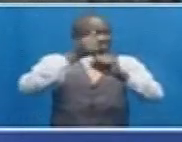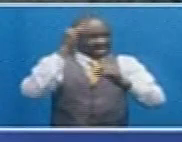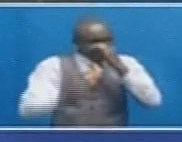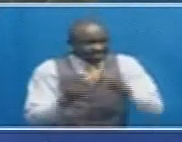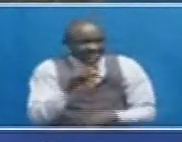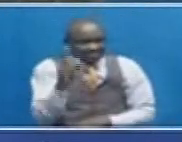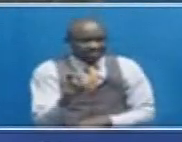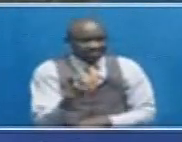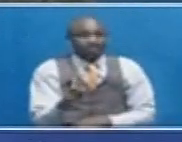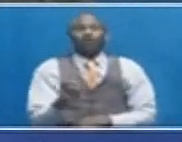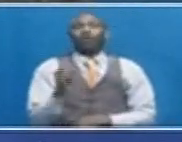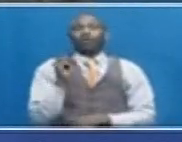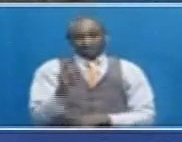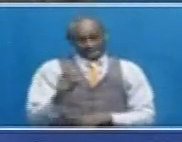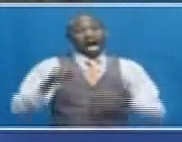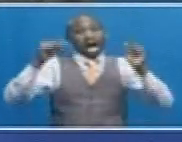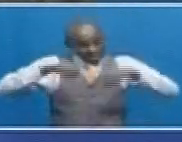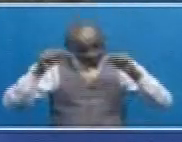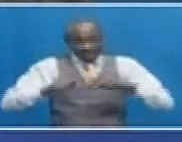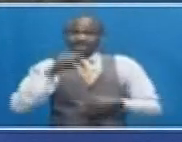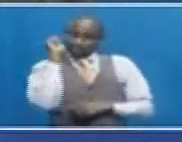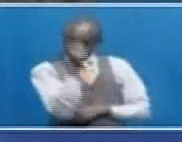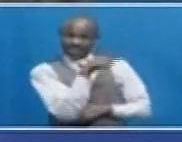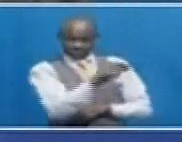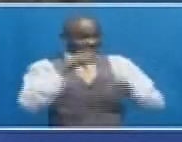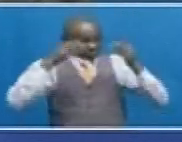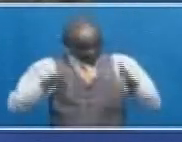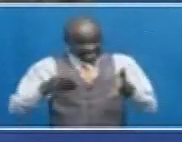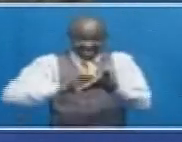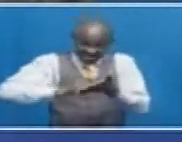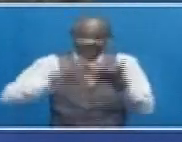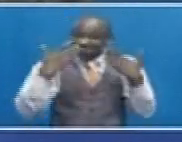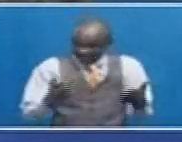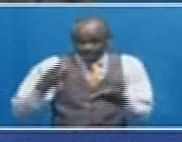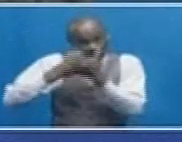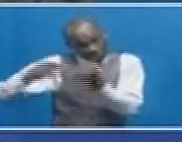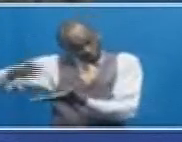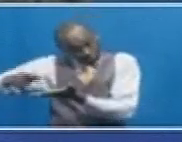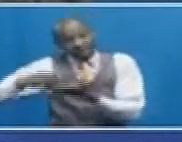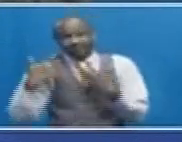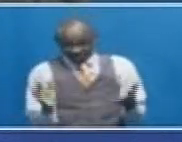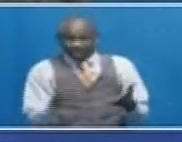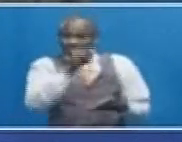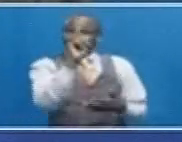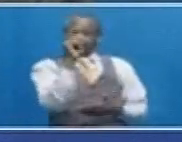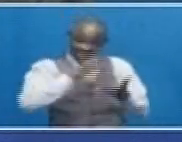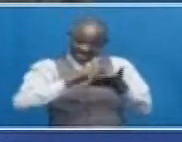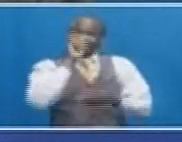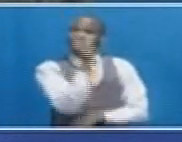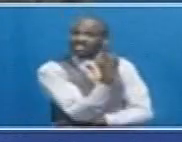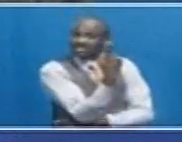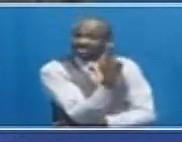Well, the agreements that Salva Kiir signed today, and actually signed first